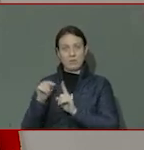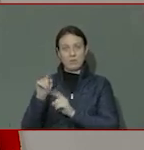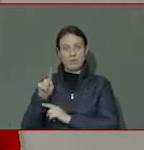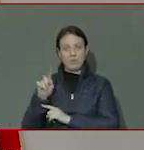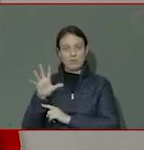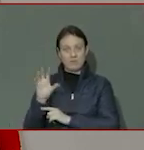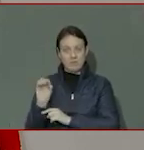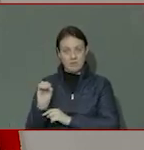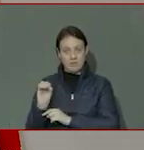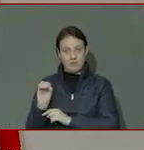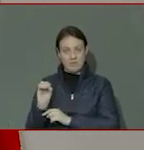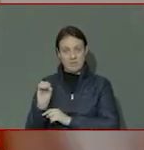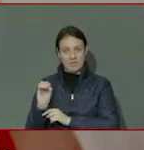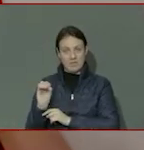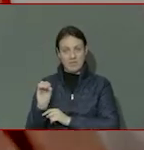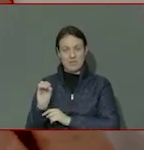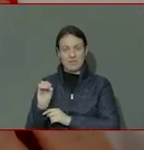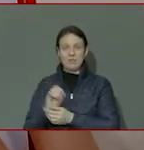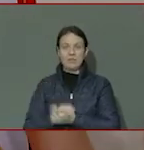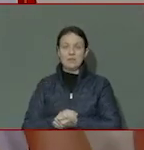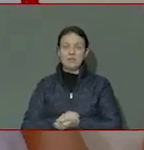150.